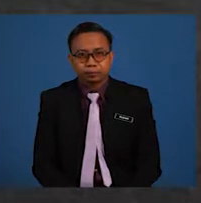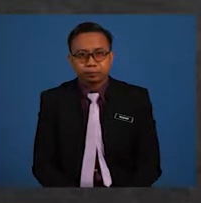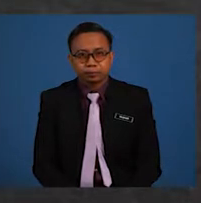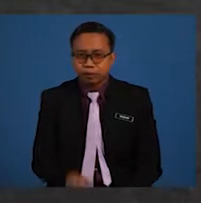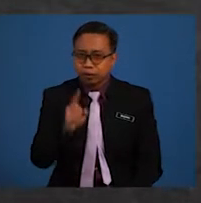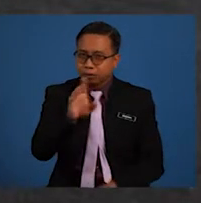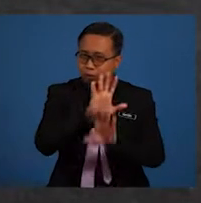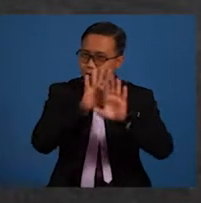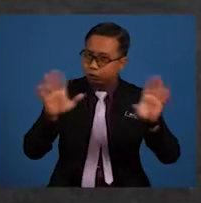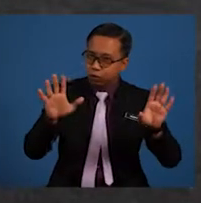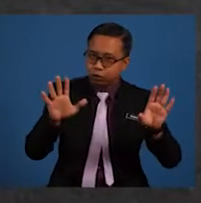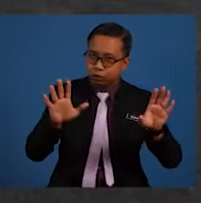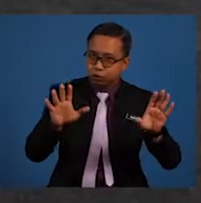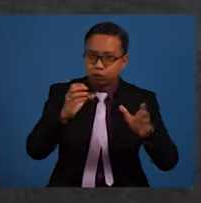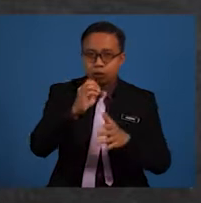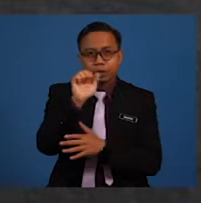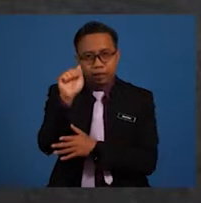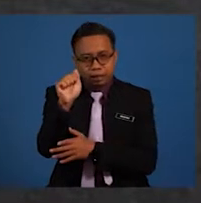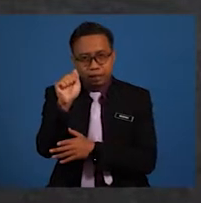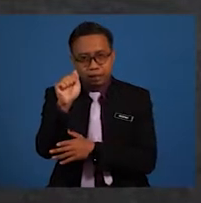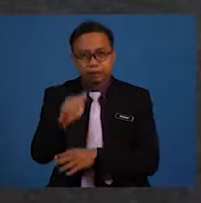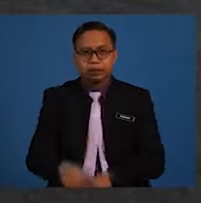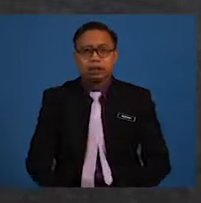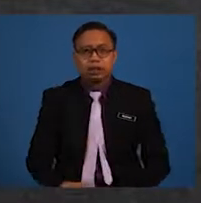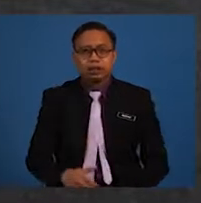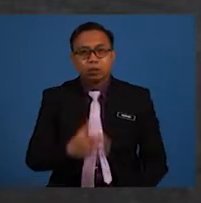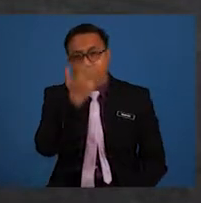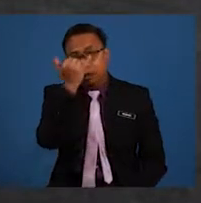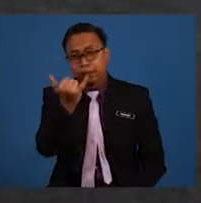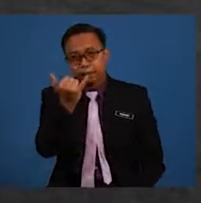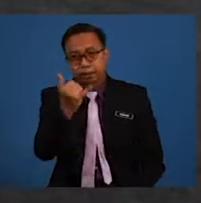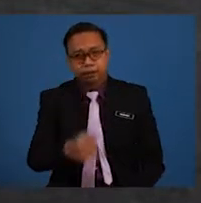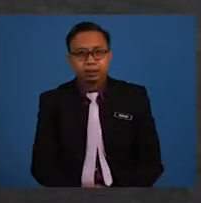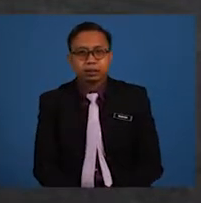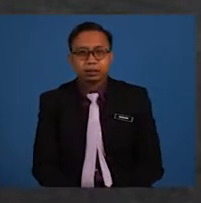You cannot choose option A. Why?